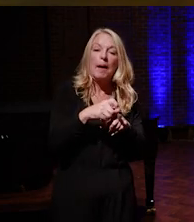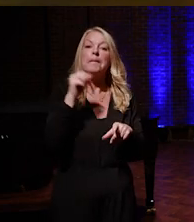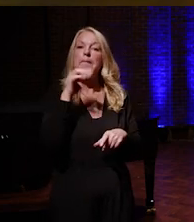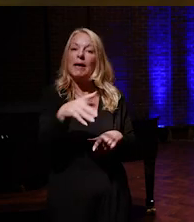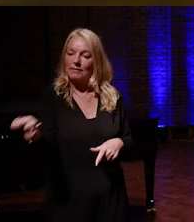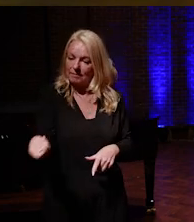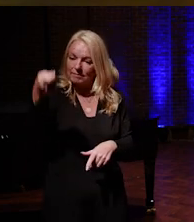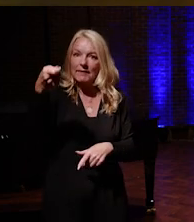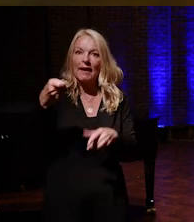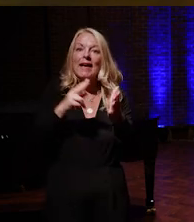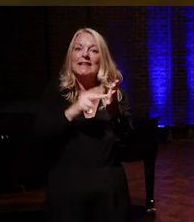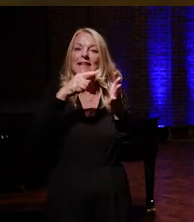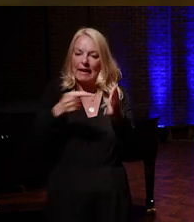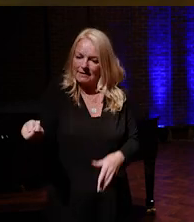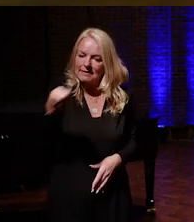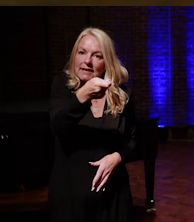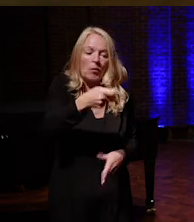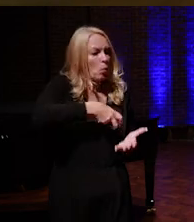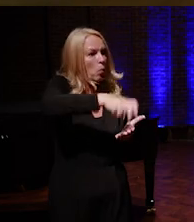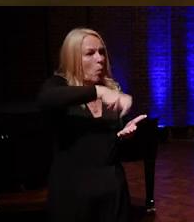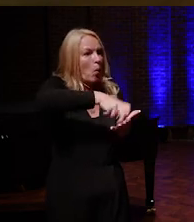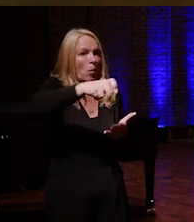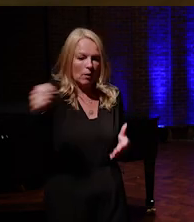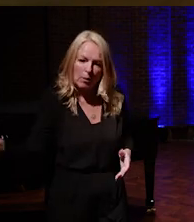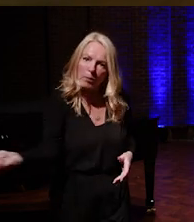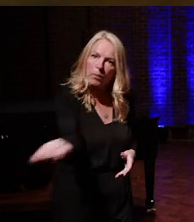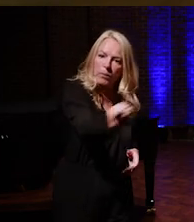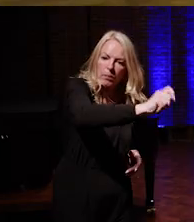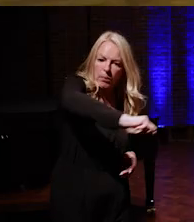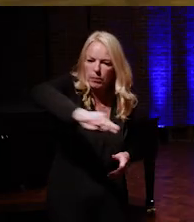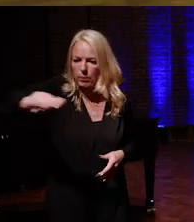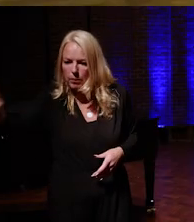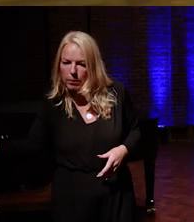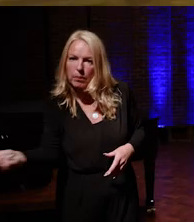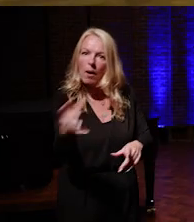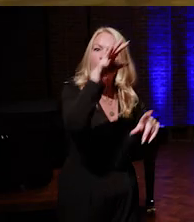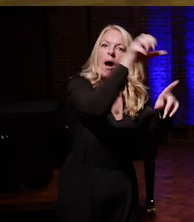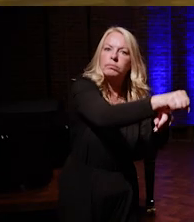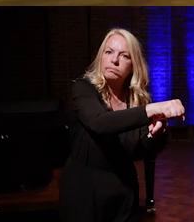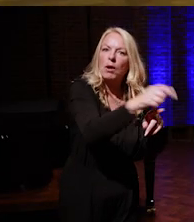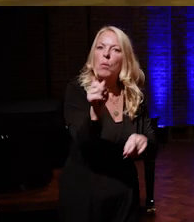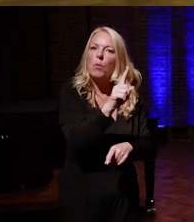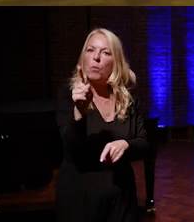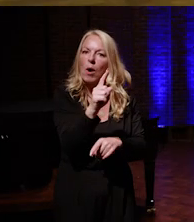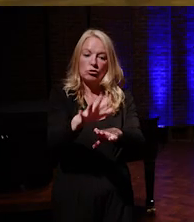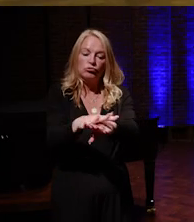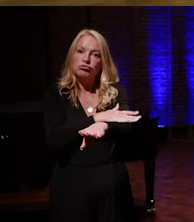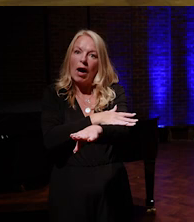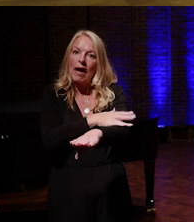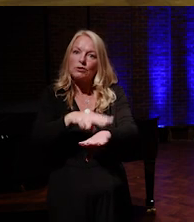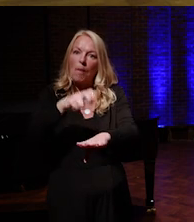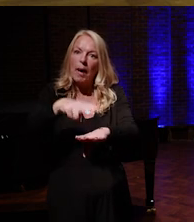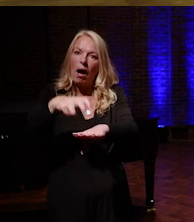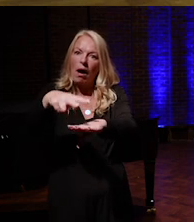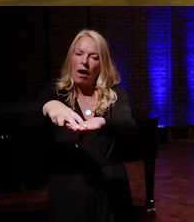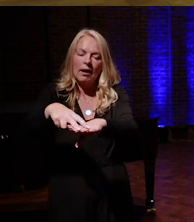and we went for a walk. We were sweeping our nets through the long grass and we caught a grasshopper. But it was special because